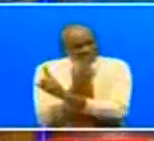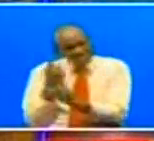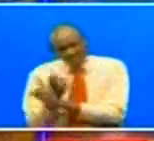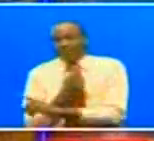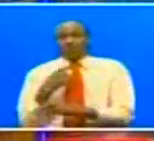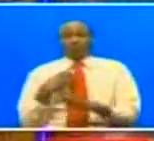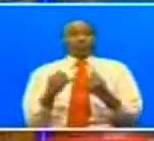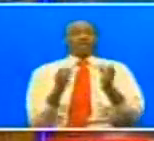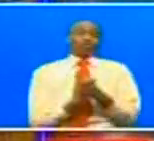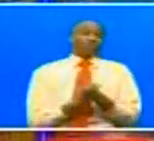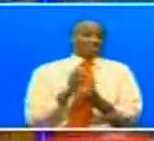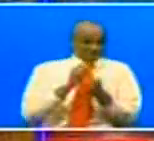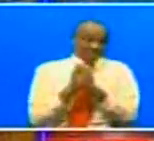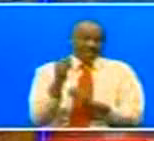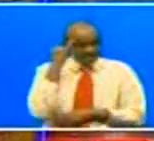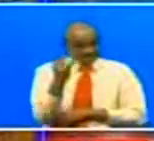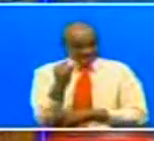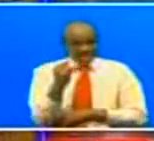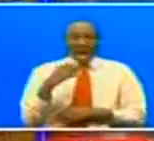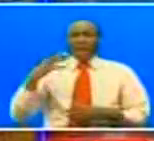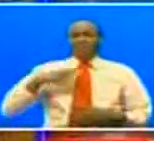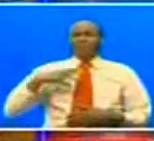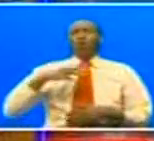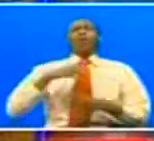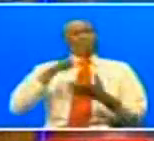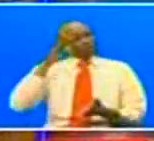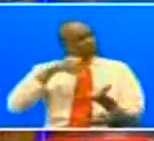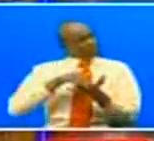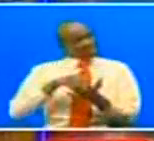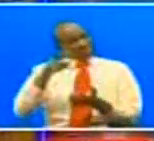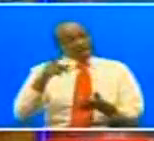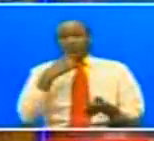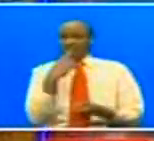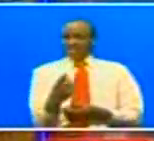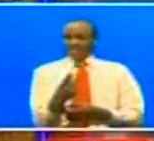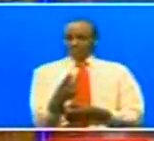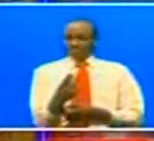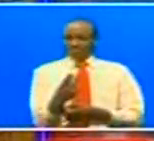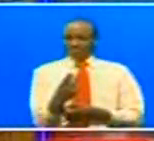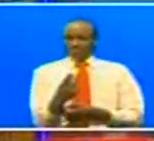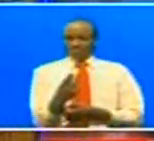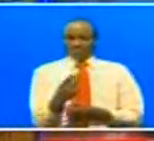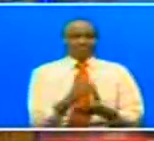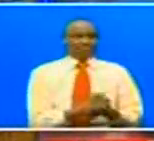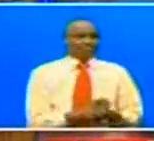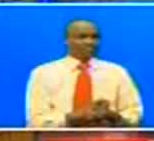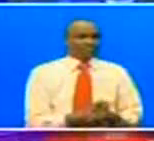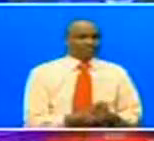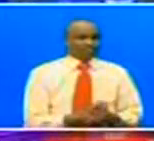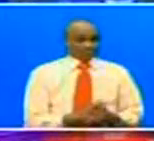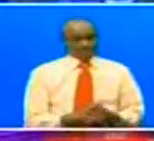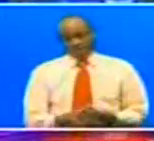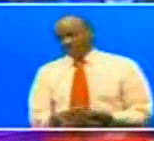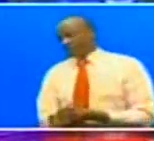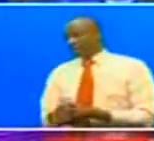community, and then looking for those who are most vulnerable and trying to encourage moderate voices rather than the radicals. Comes back to my question, do